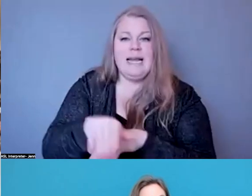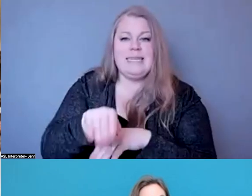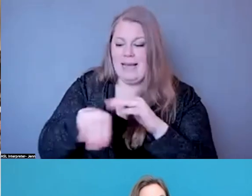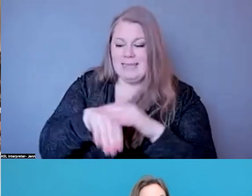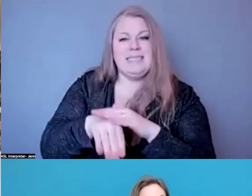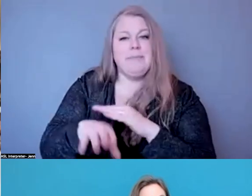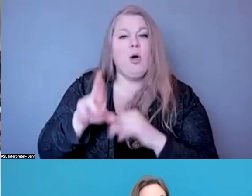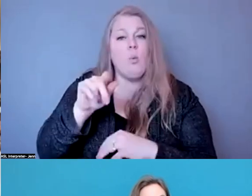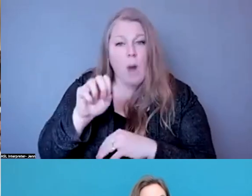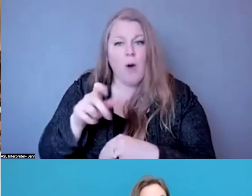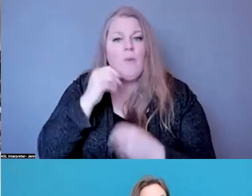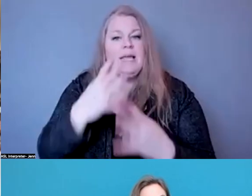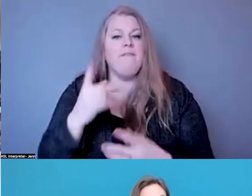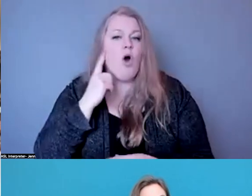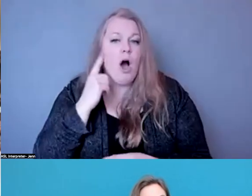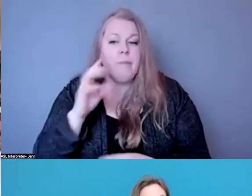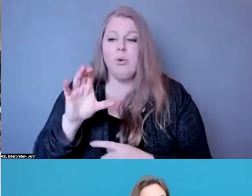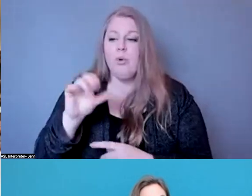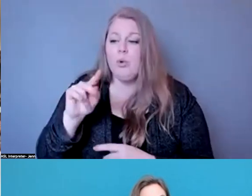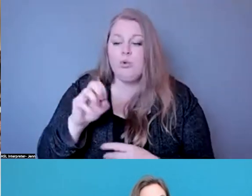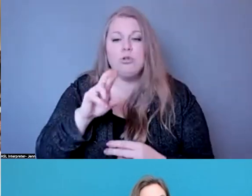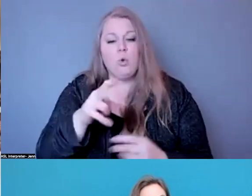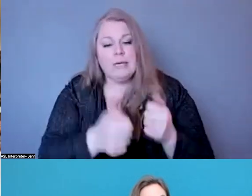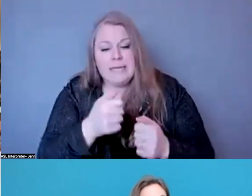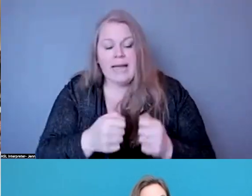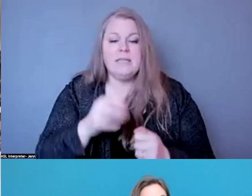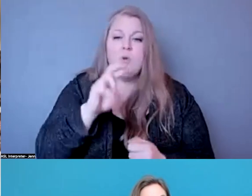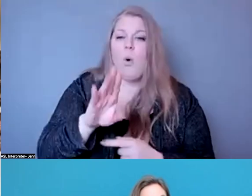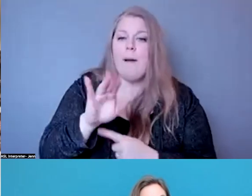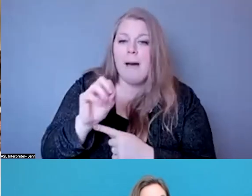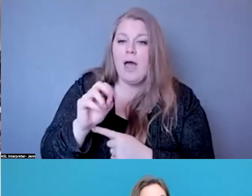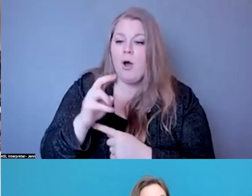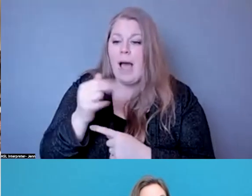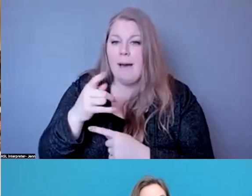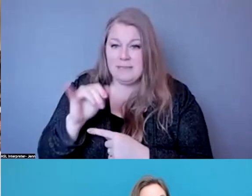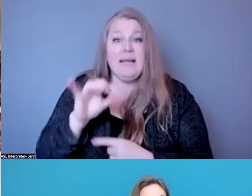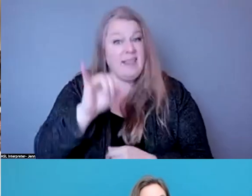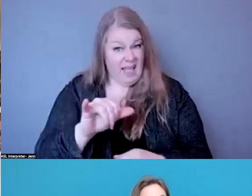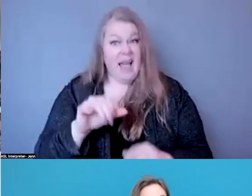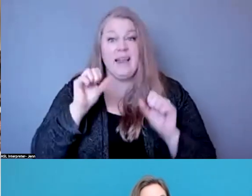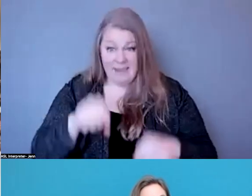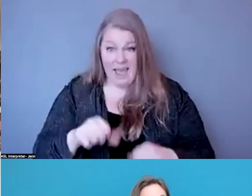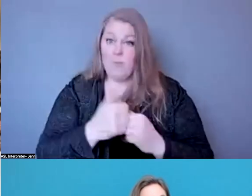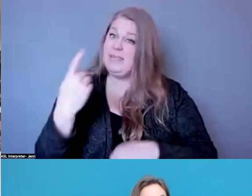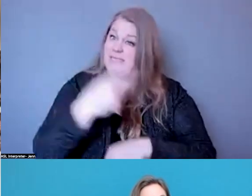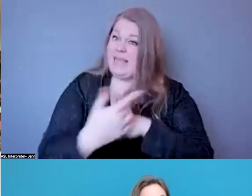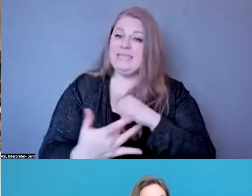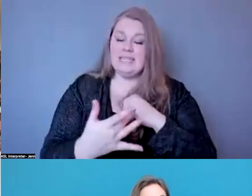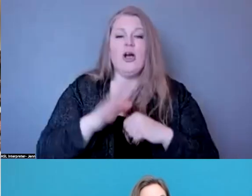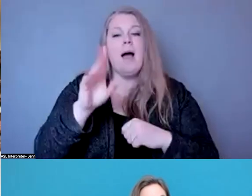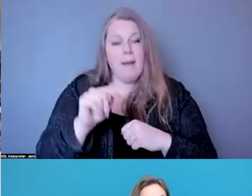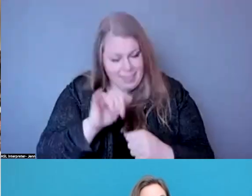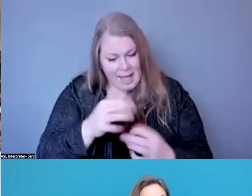has audio cues, text-to-speech affordances, vibrotactile feedback, etc. Right? That's doable with today's technology, again, be